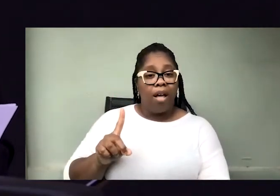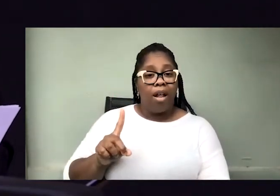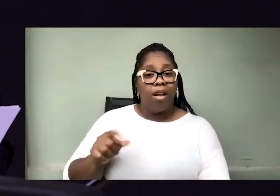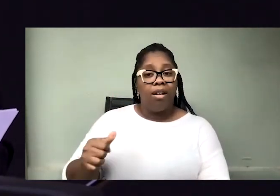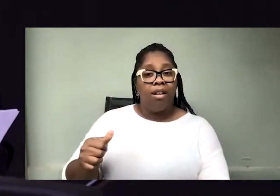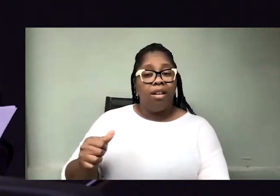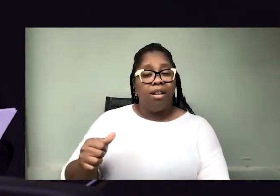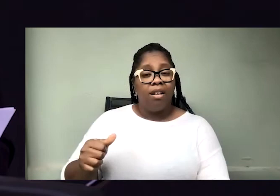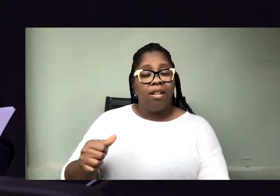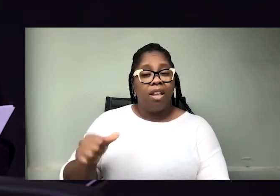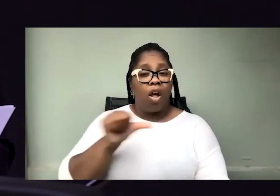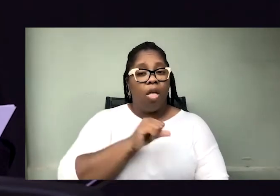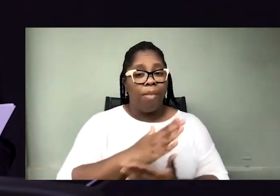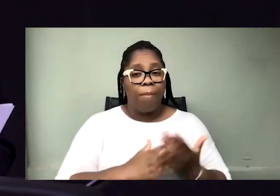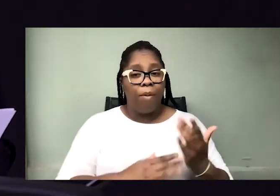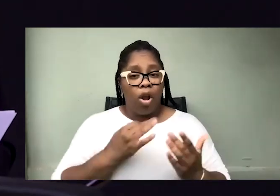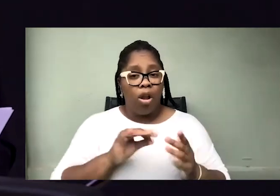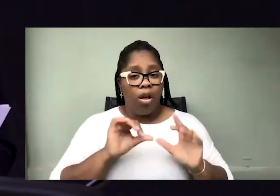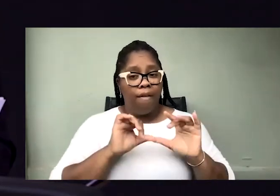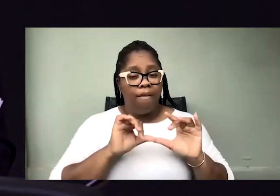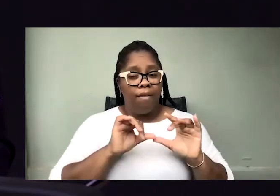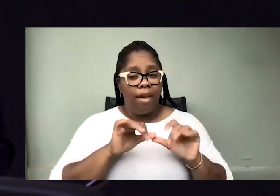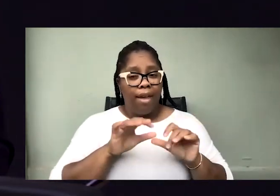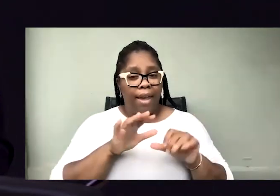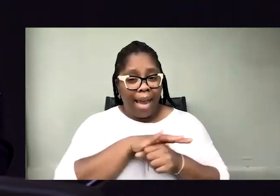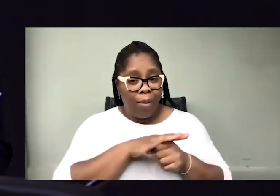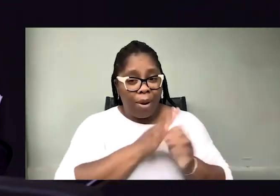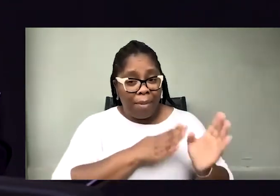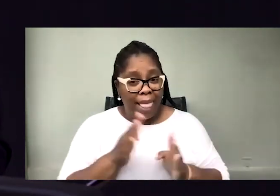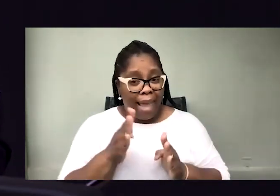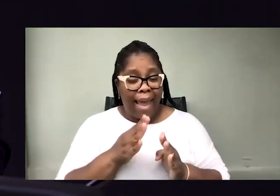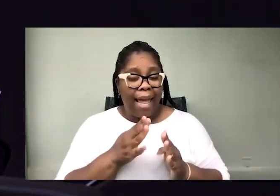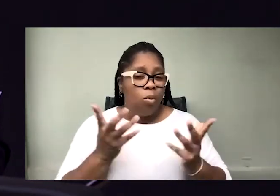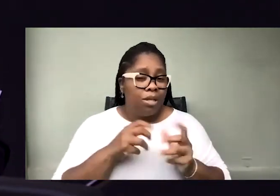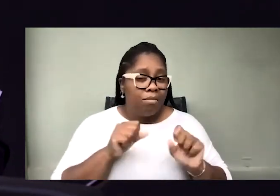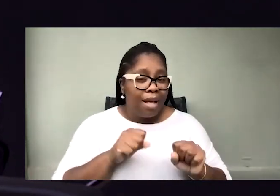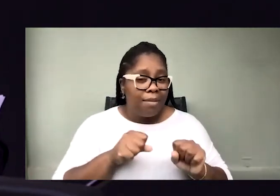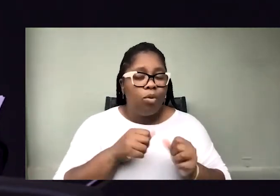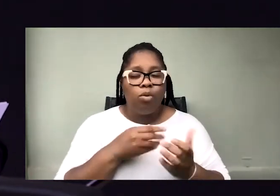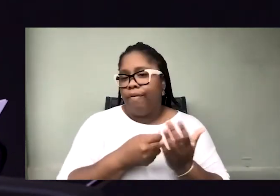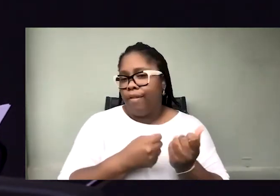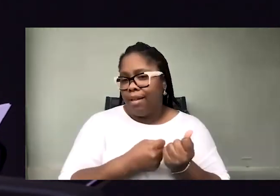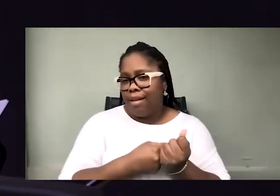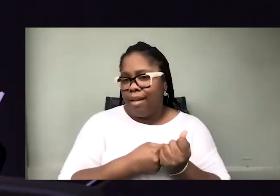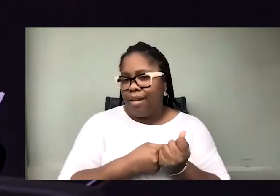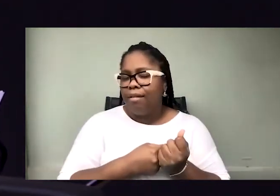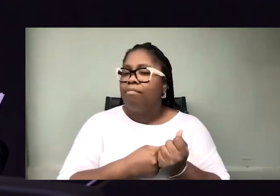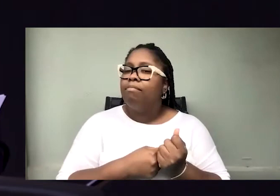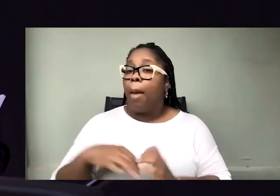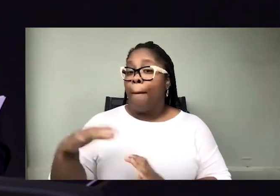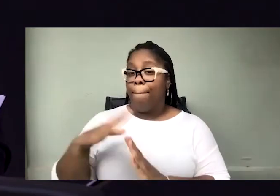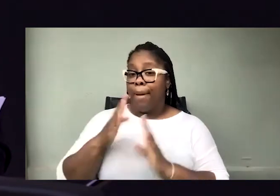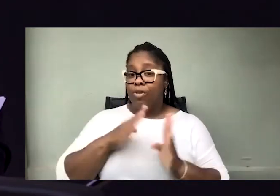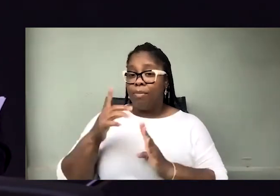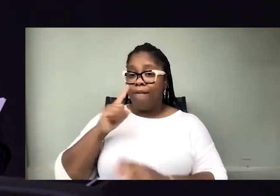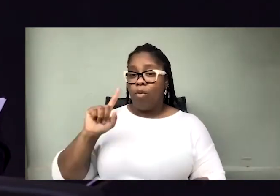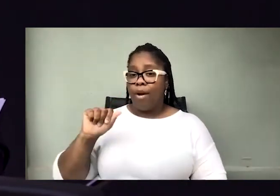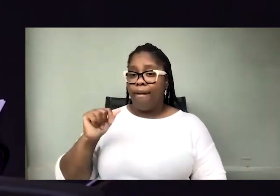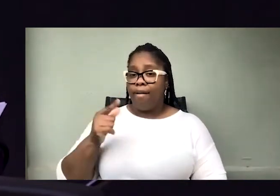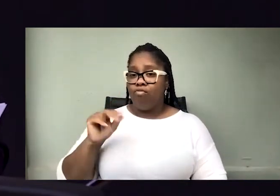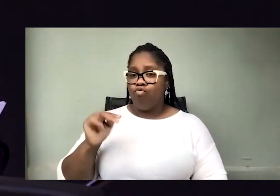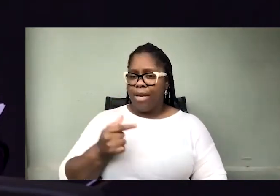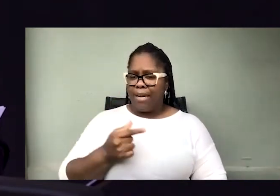that area plan and what's possible is the funding. The master plan for aging will provide us